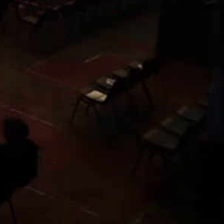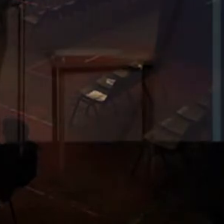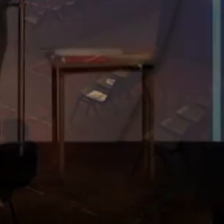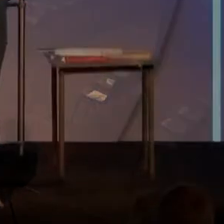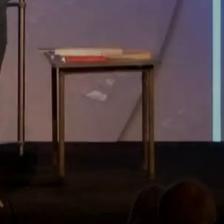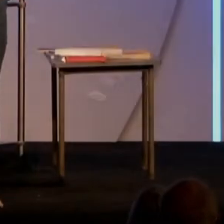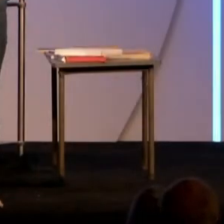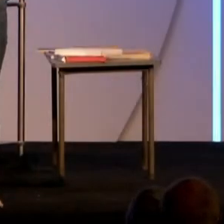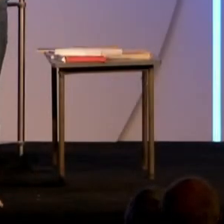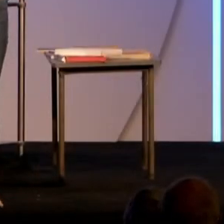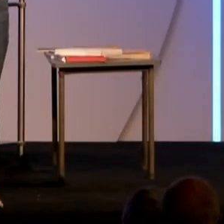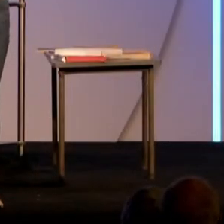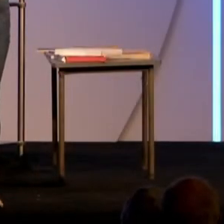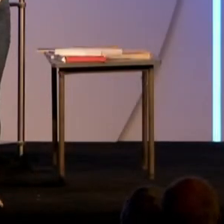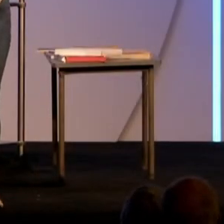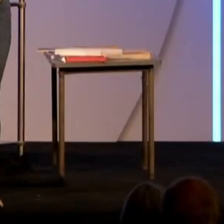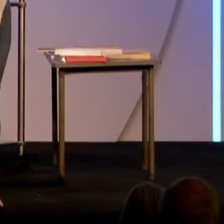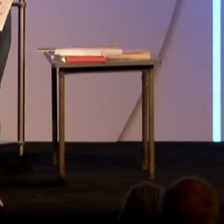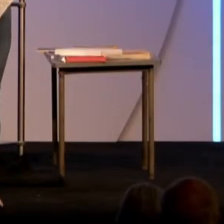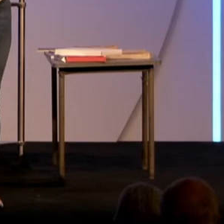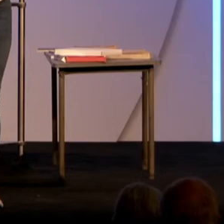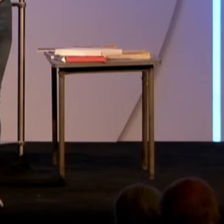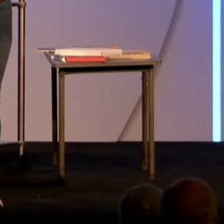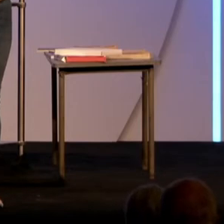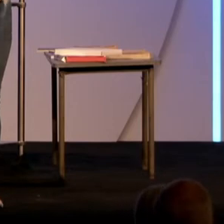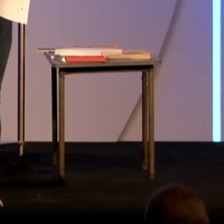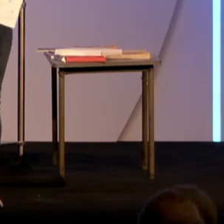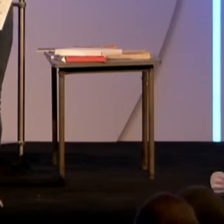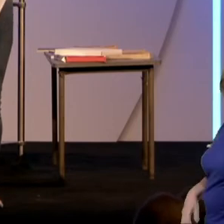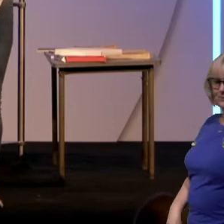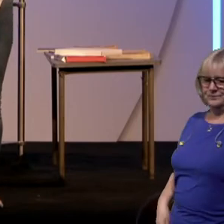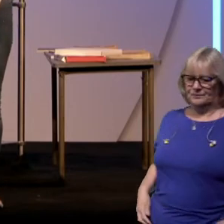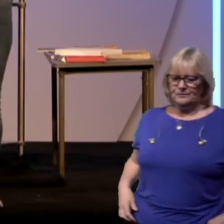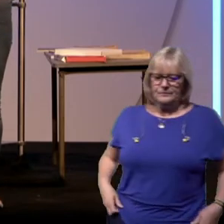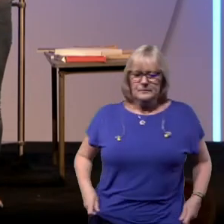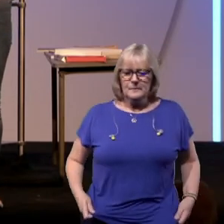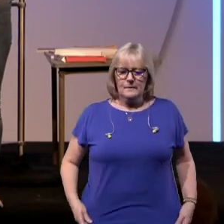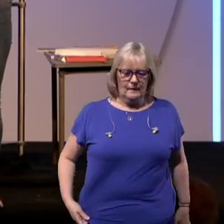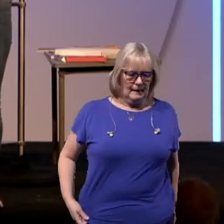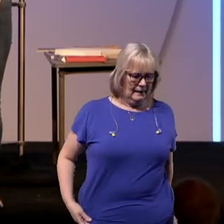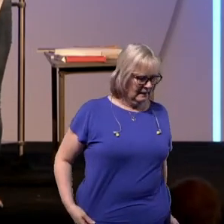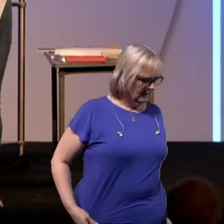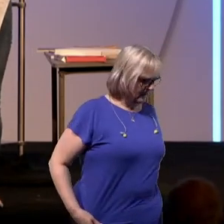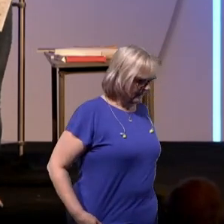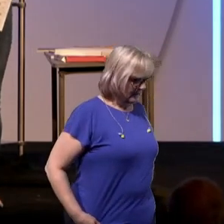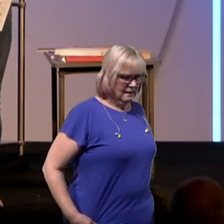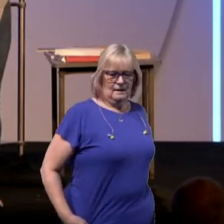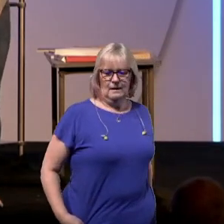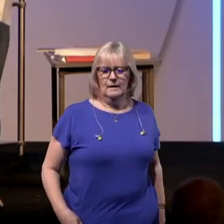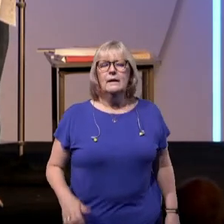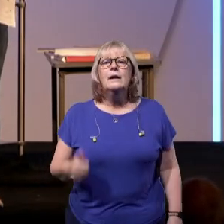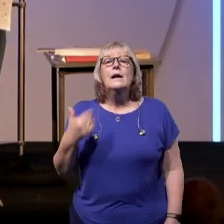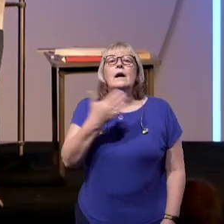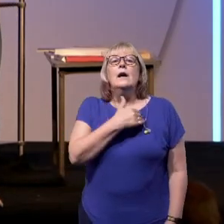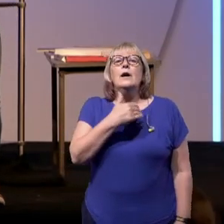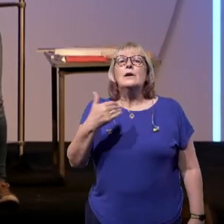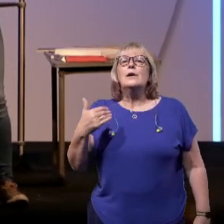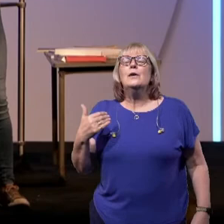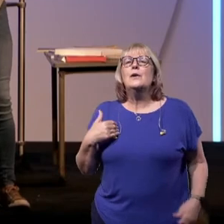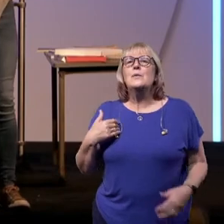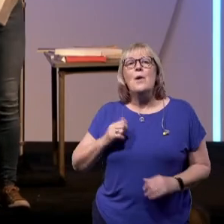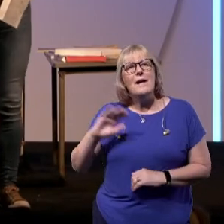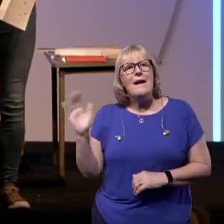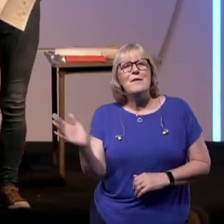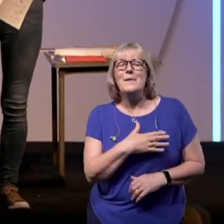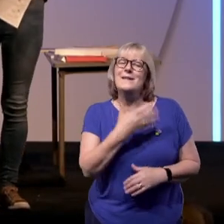Good morning, everybody. It's great to see you this morning. It's a good job I didn't say good evening, because that's what I'm used to. It is the morning